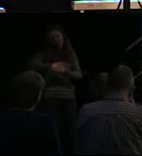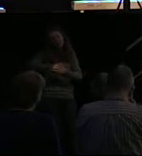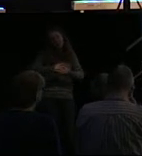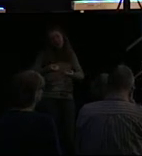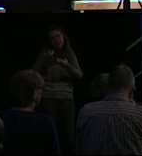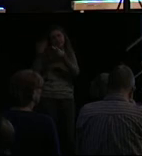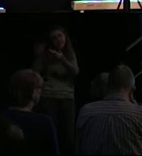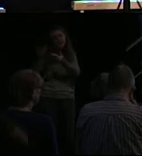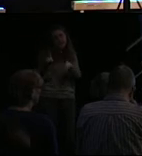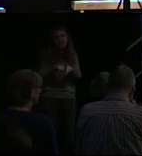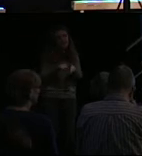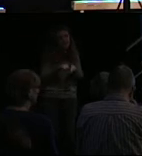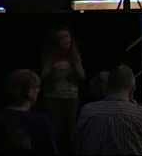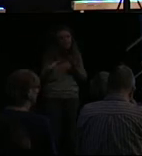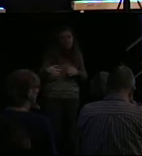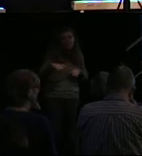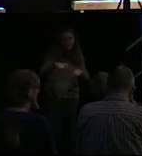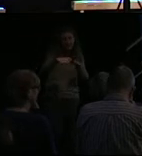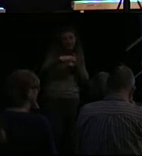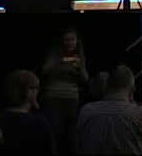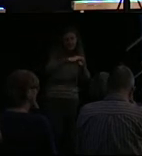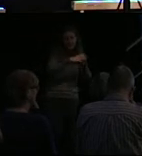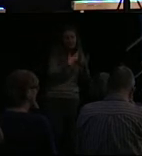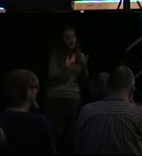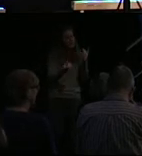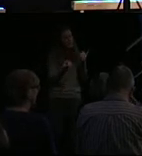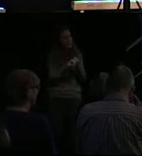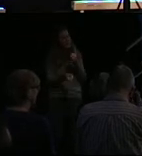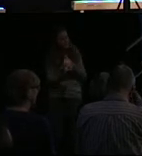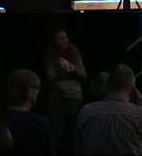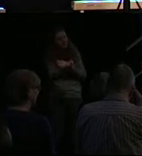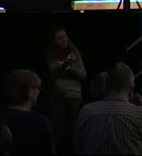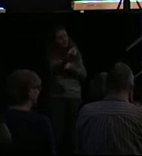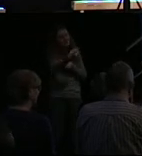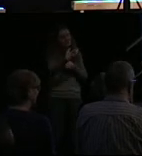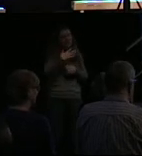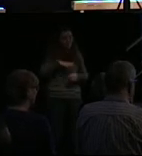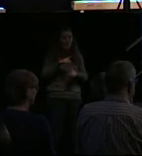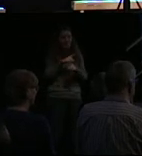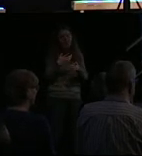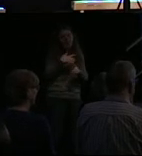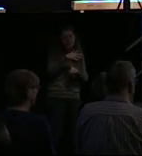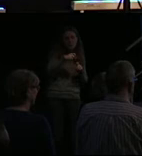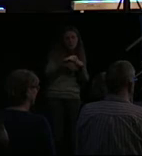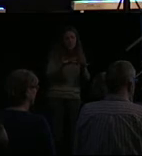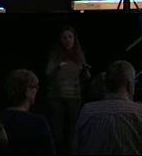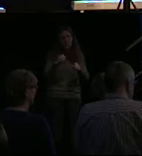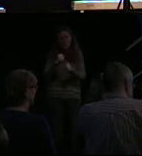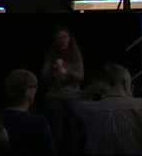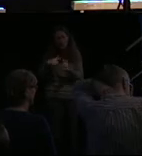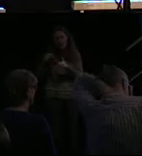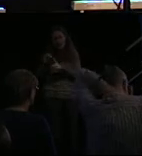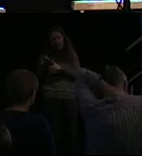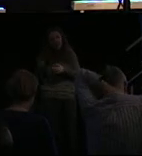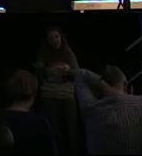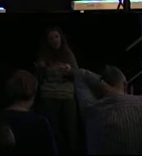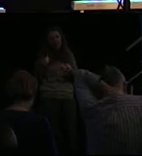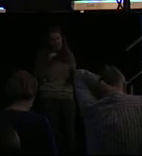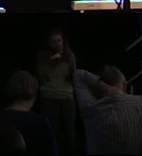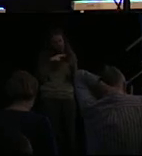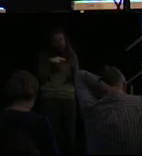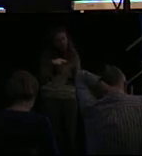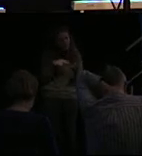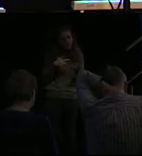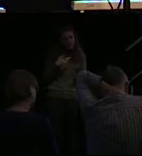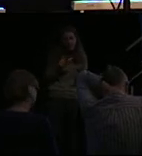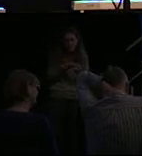And also just keep in touch with loads of things that are going on. We need you on social media, on Church Suite. Keep your eyes open. There's loads of stuff